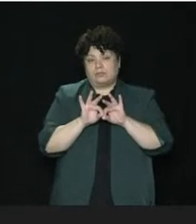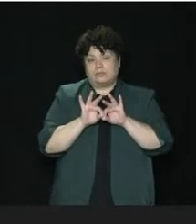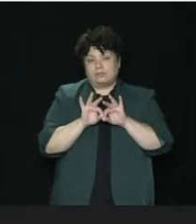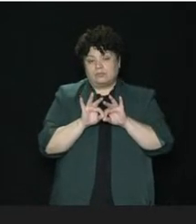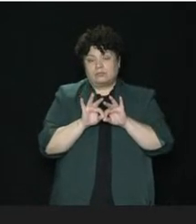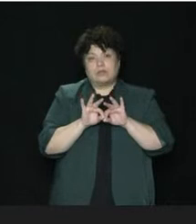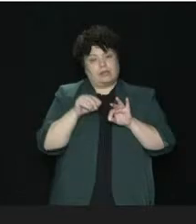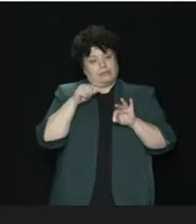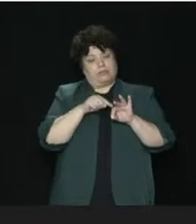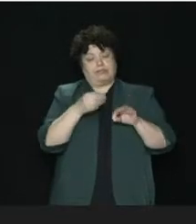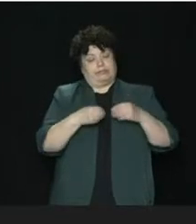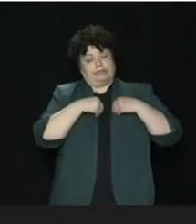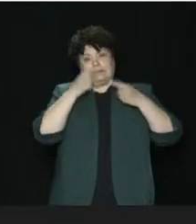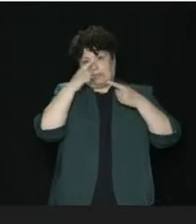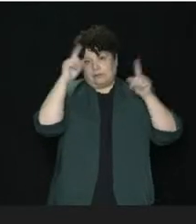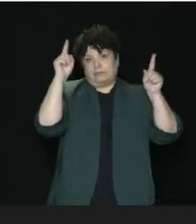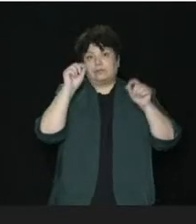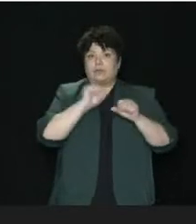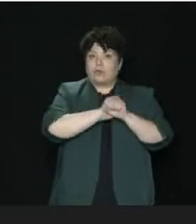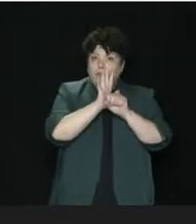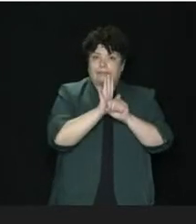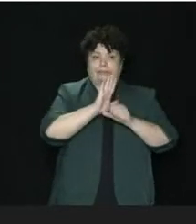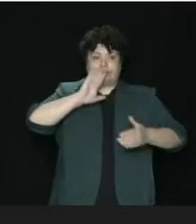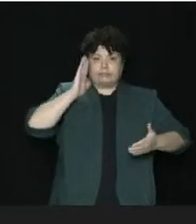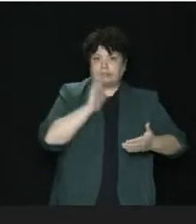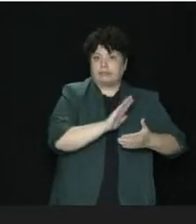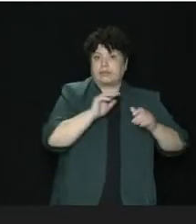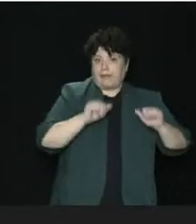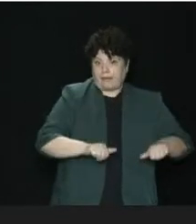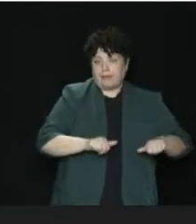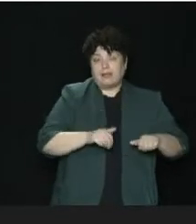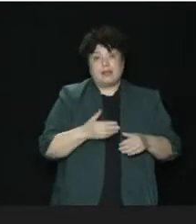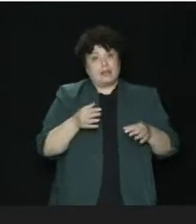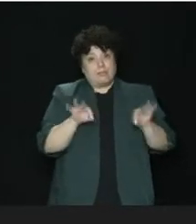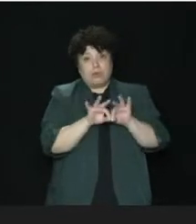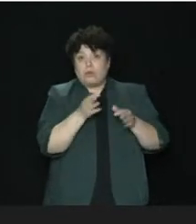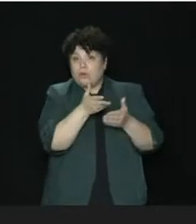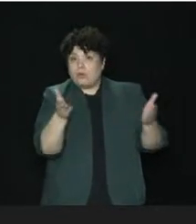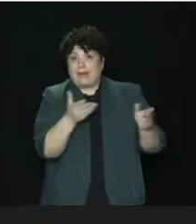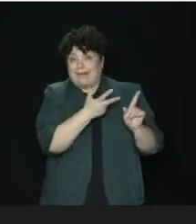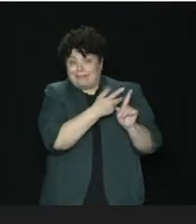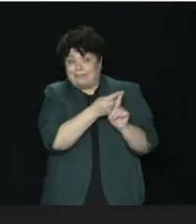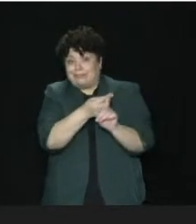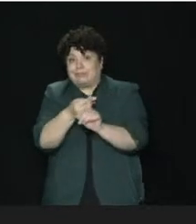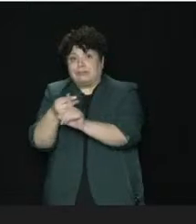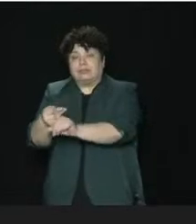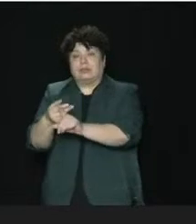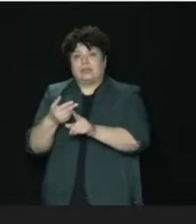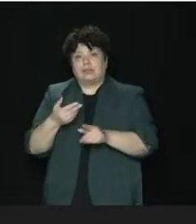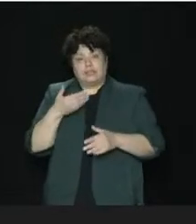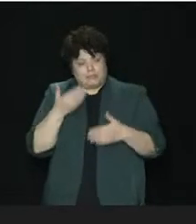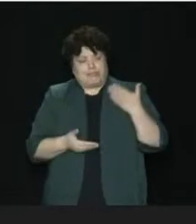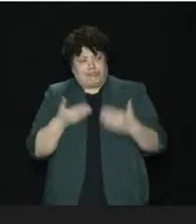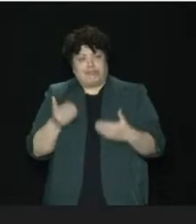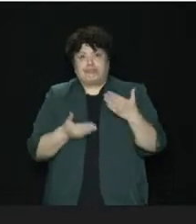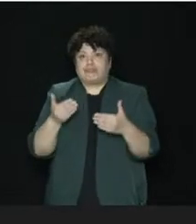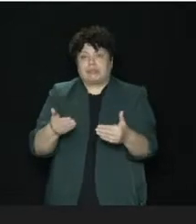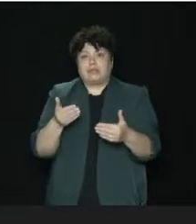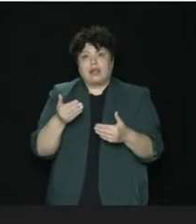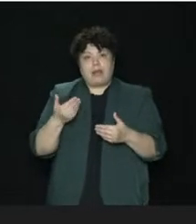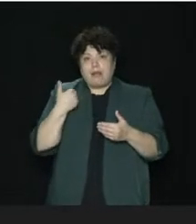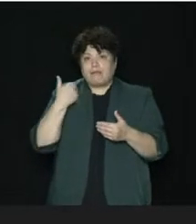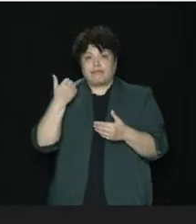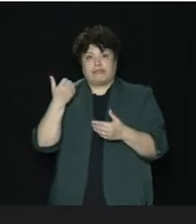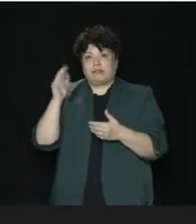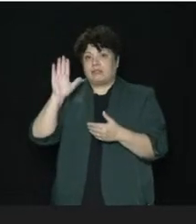in seeing the end of this crisis. Everyone has to be vaccinated as quickly as possible, using all the means that we have. But